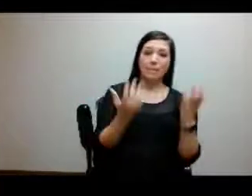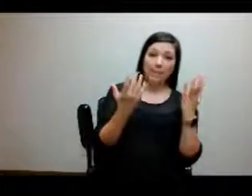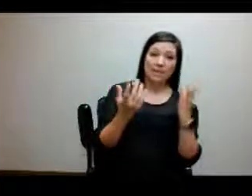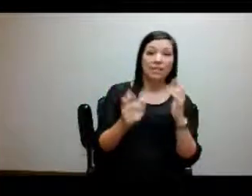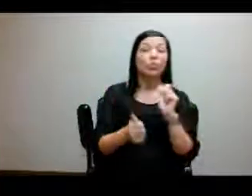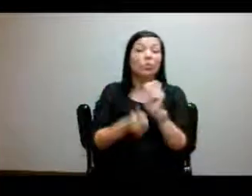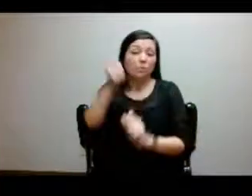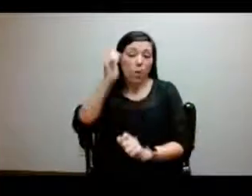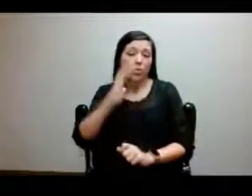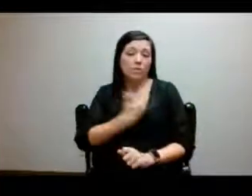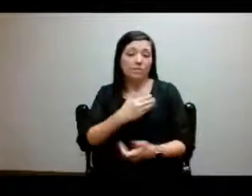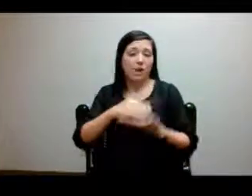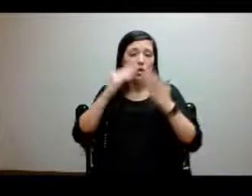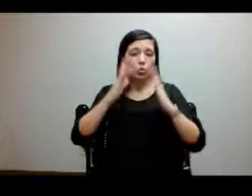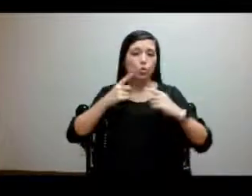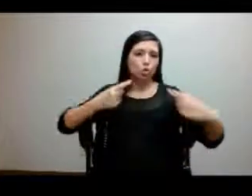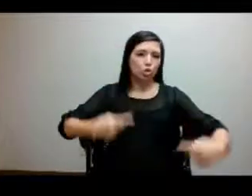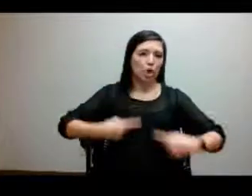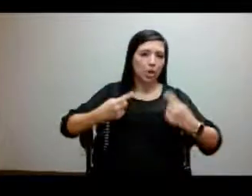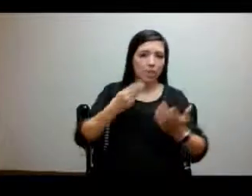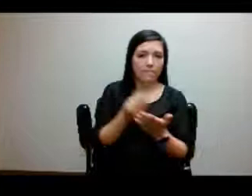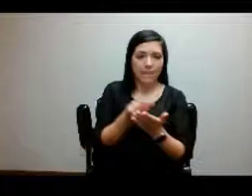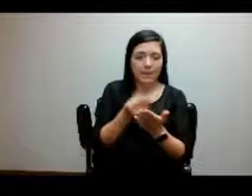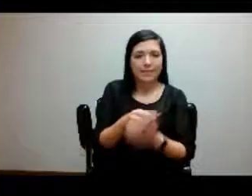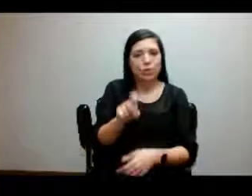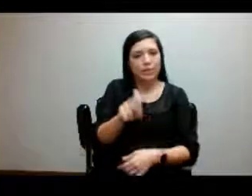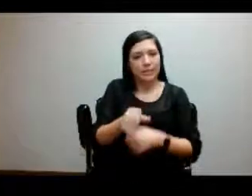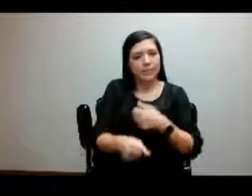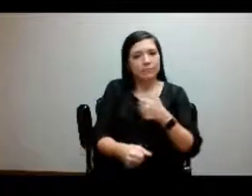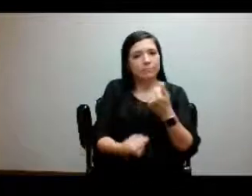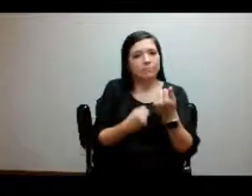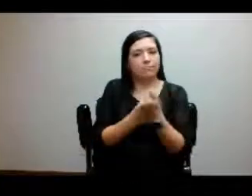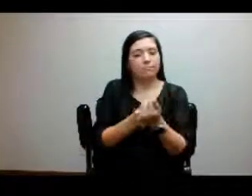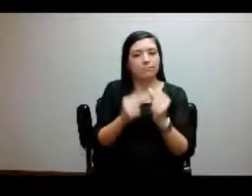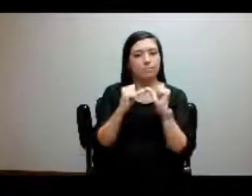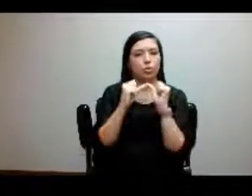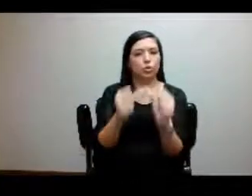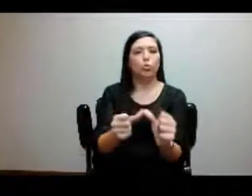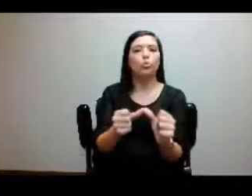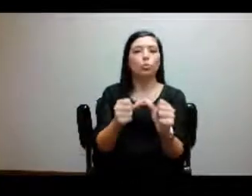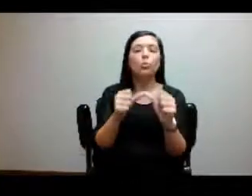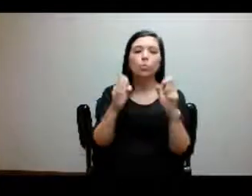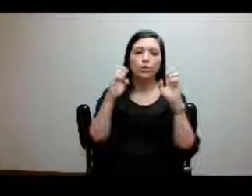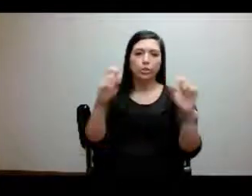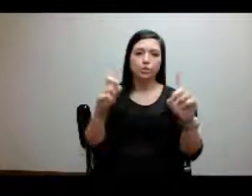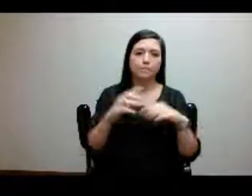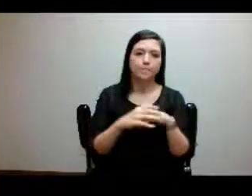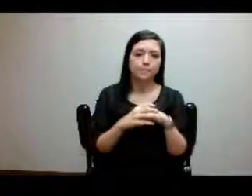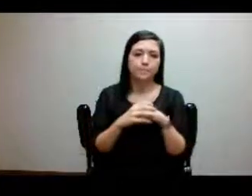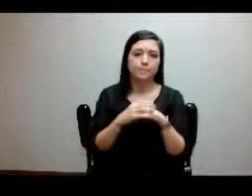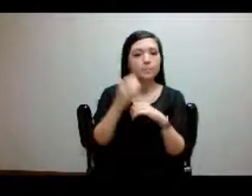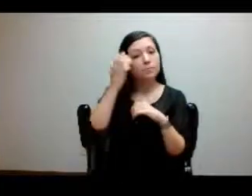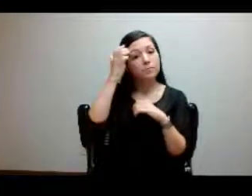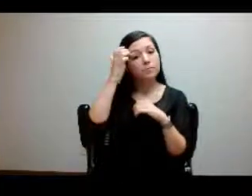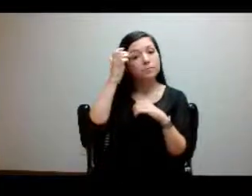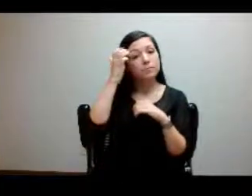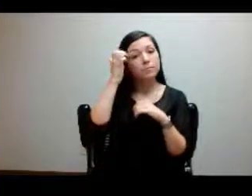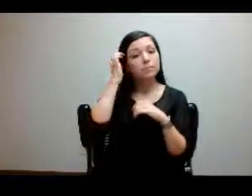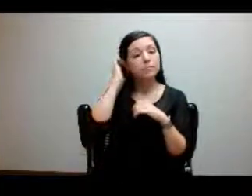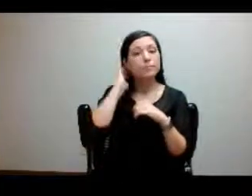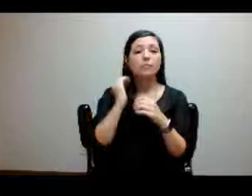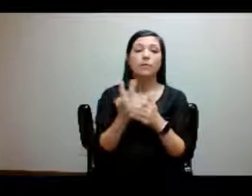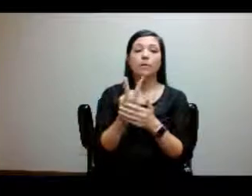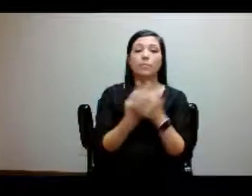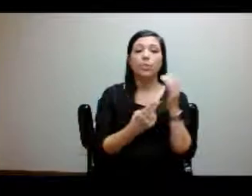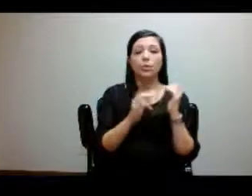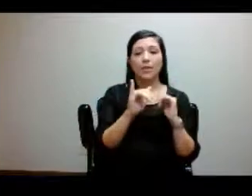students struggle financially and need assistance to pursue their educational endeavors. Speaking of that, both the